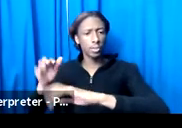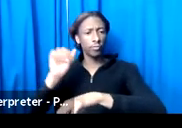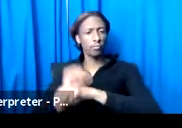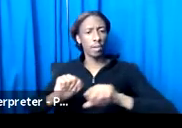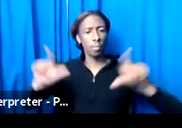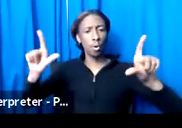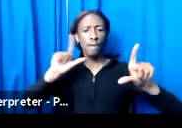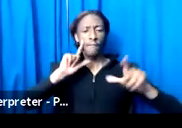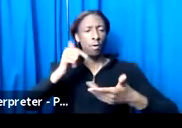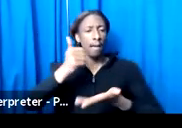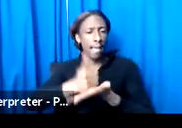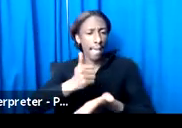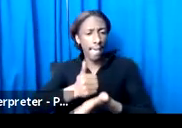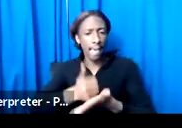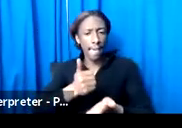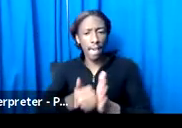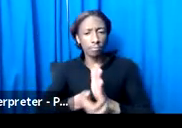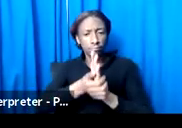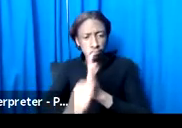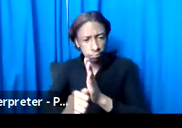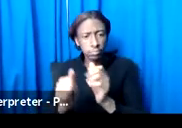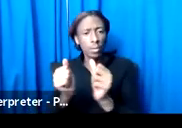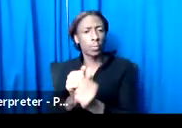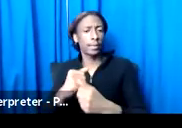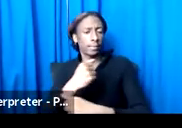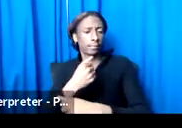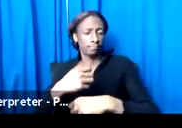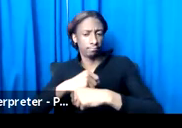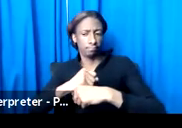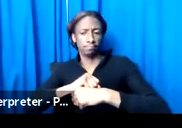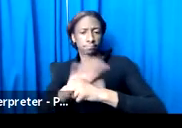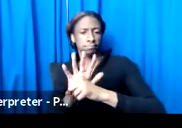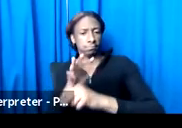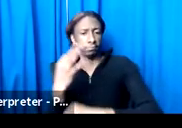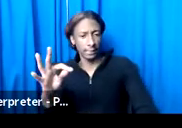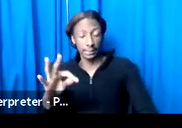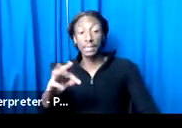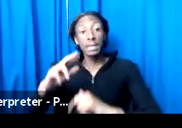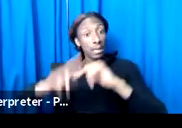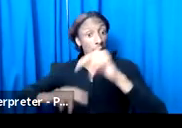in the COVID-19 vaccines. The strategy focuses on building trust,